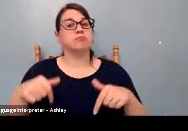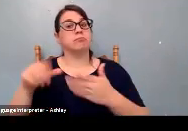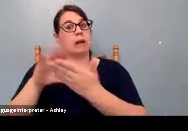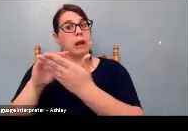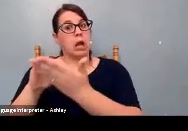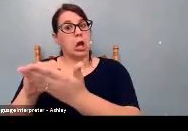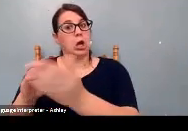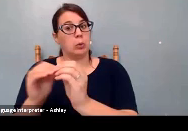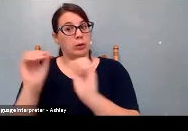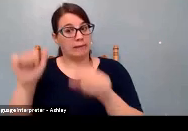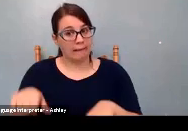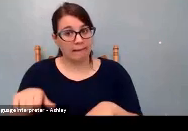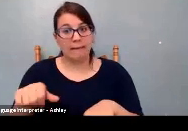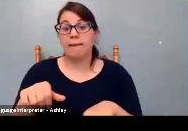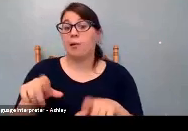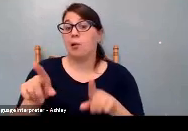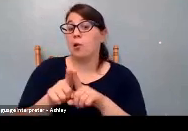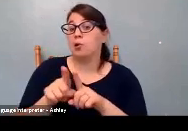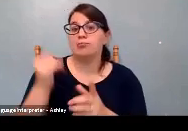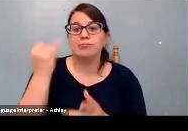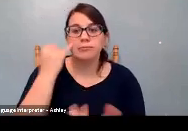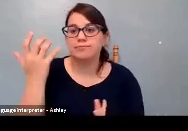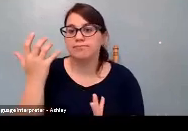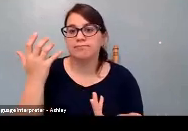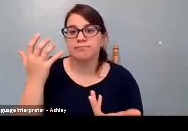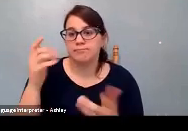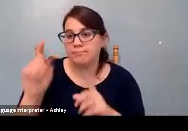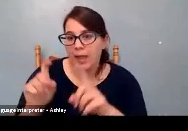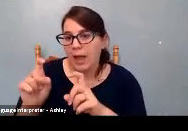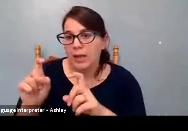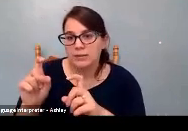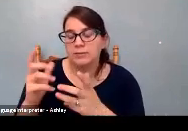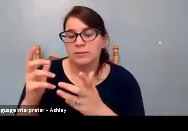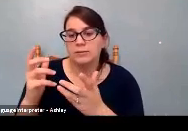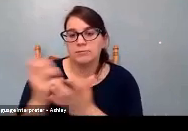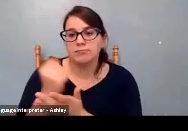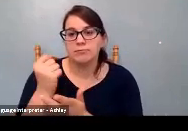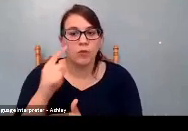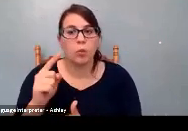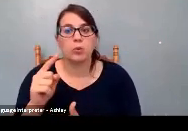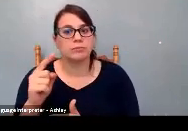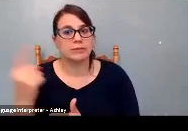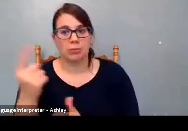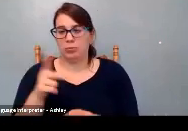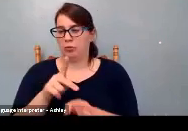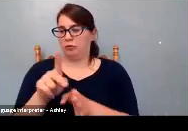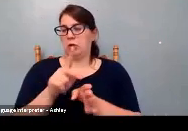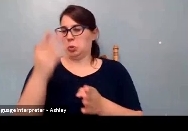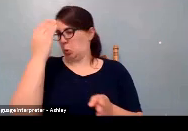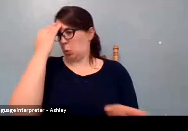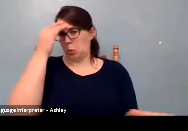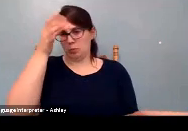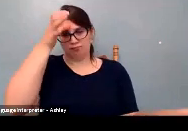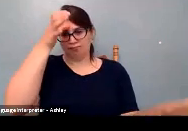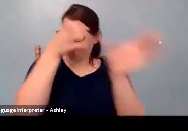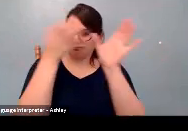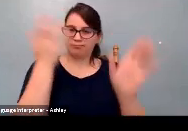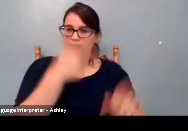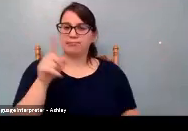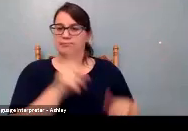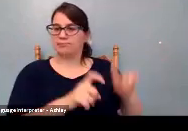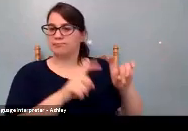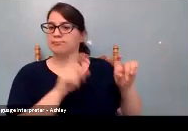the opportunity to ask questions to an experienced professional. And again, that session is November the